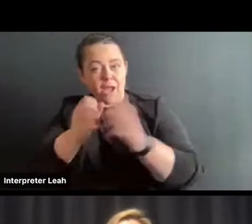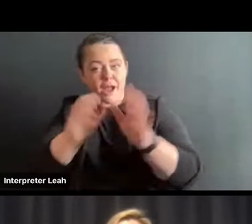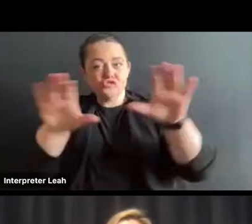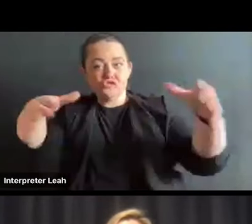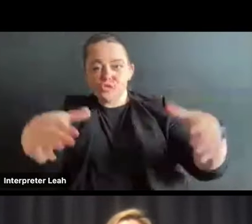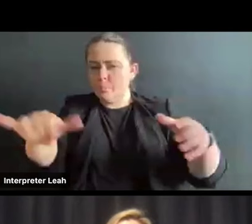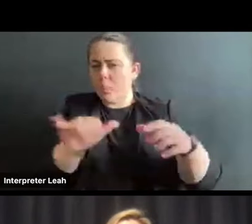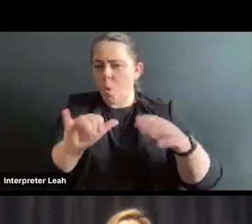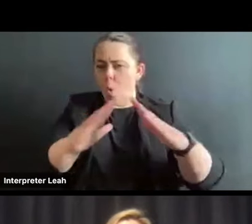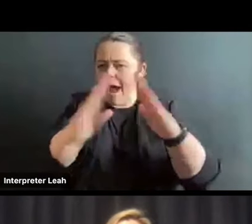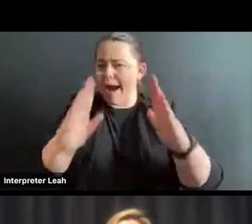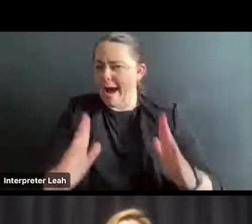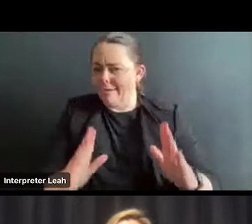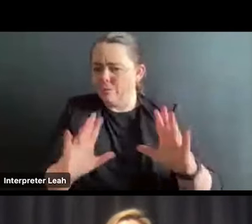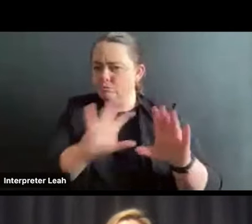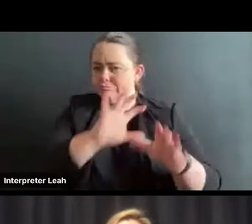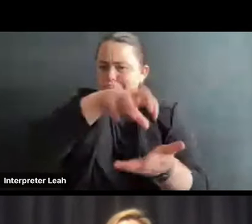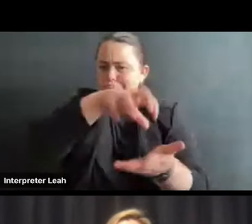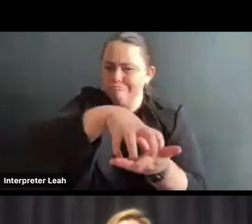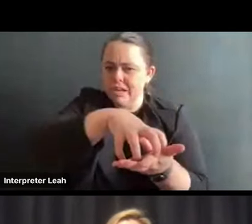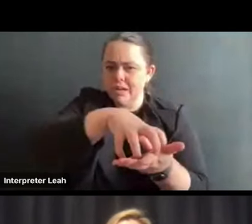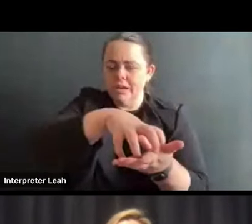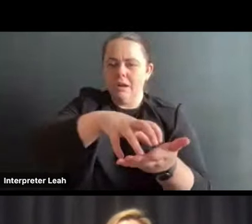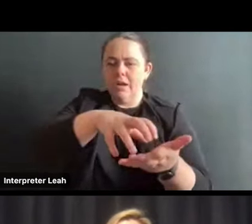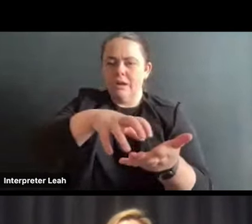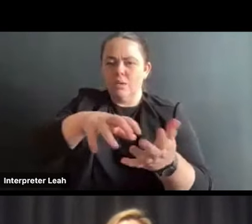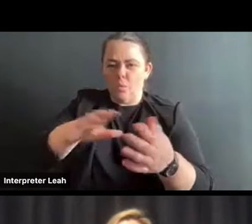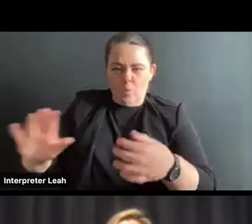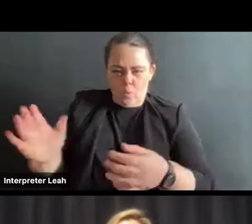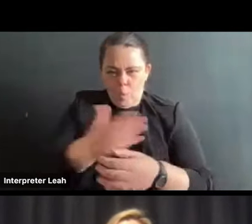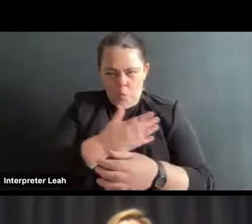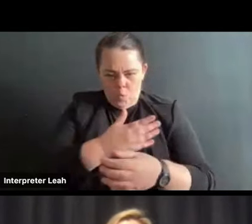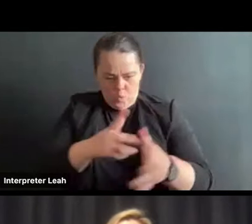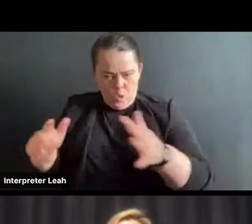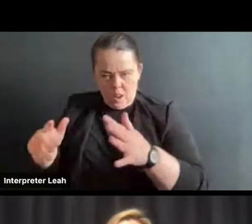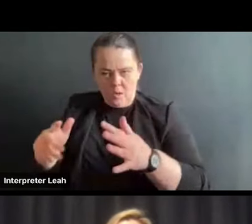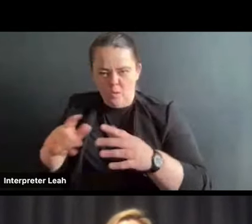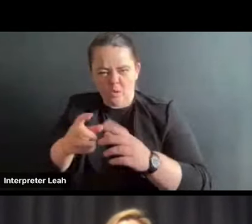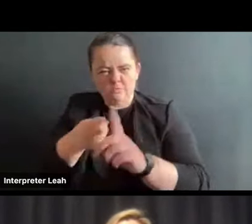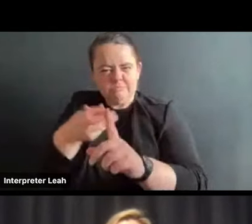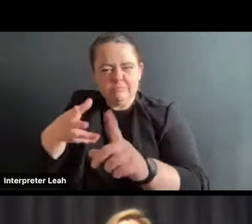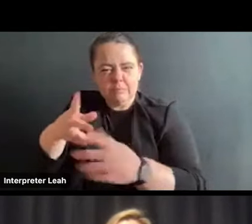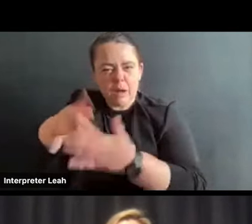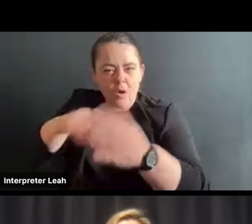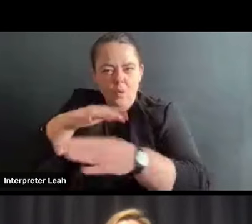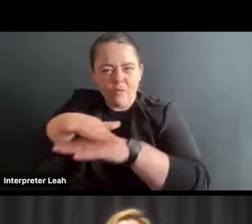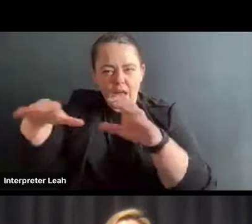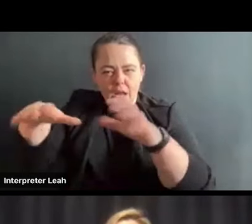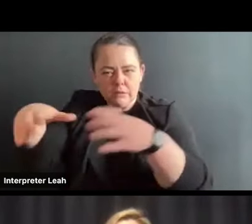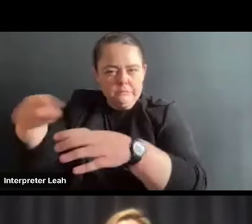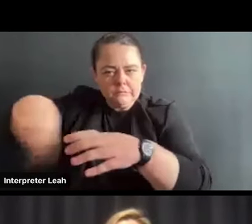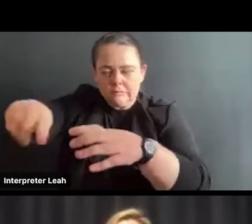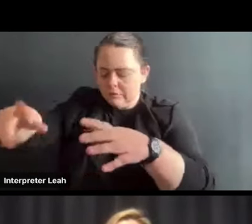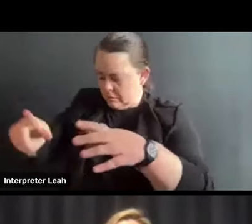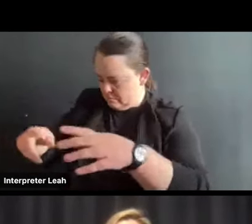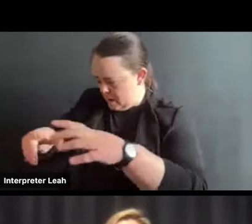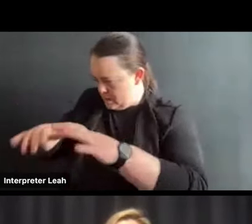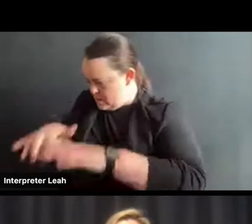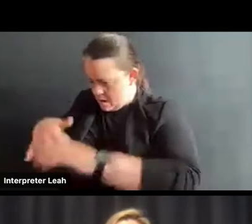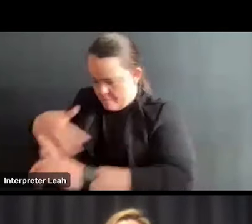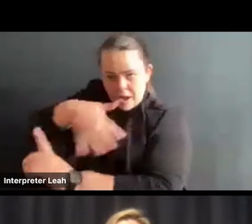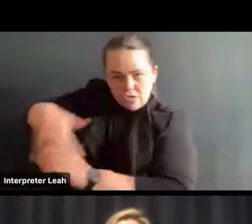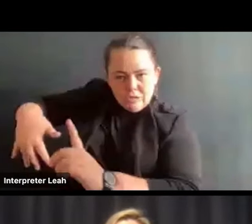or a wing, if you're just involved in the wing of a facility, then that should be just care management and not direct care